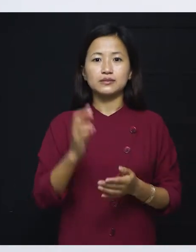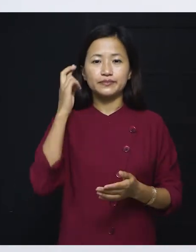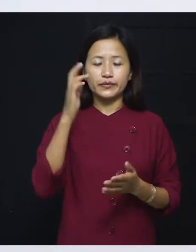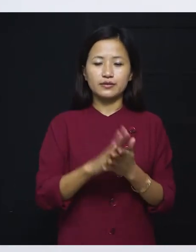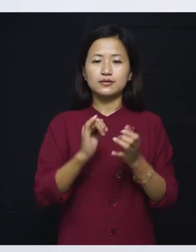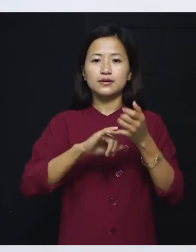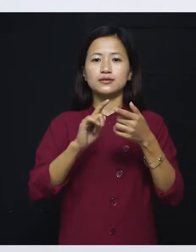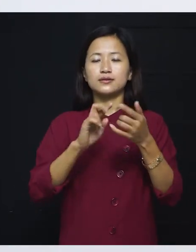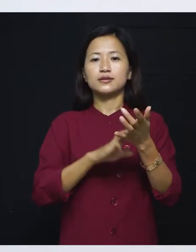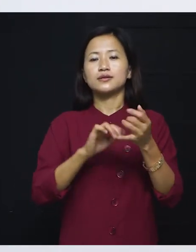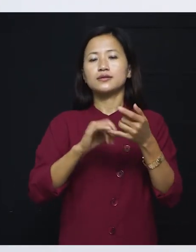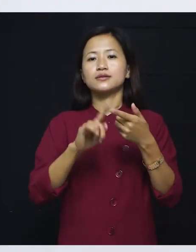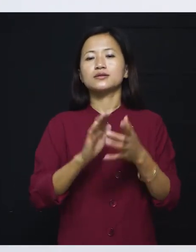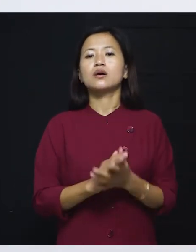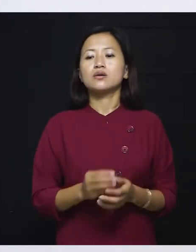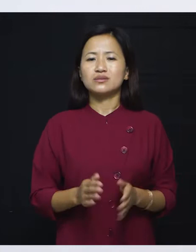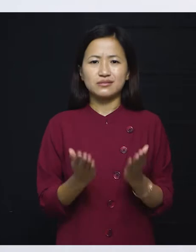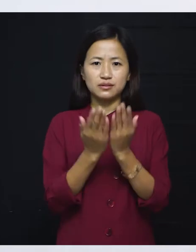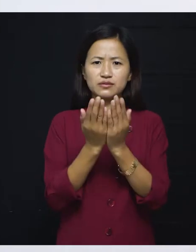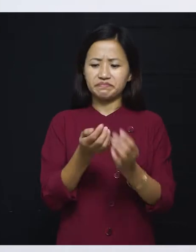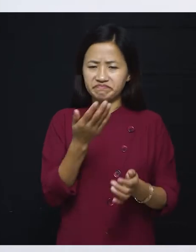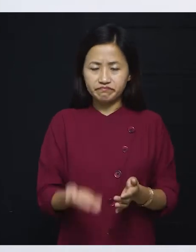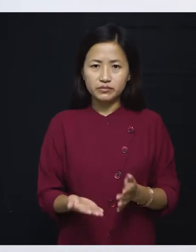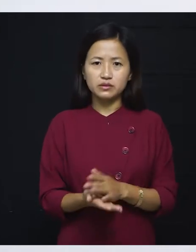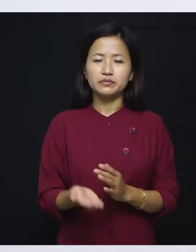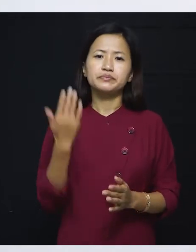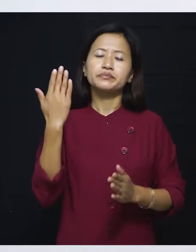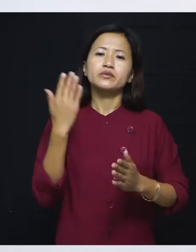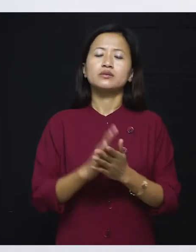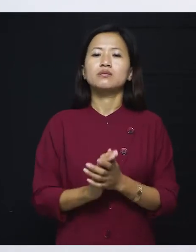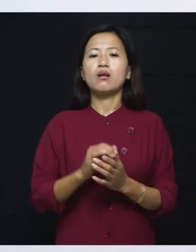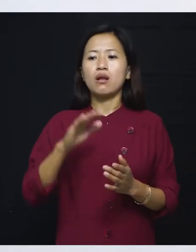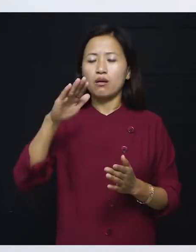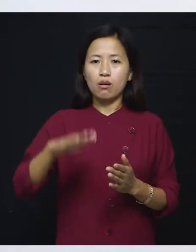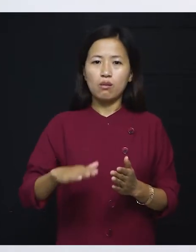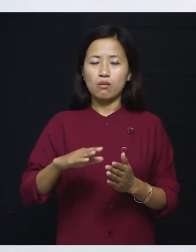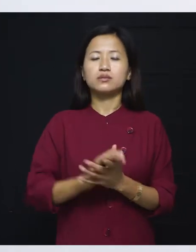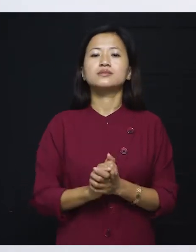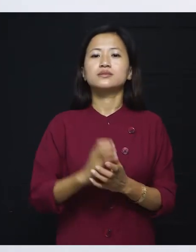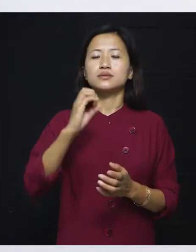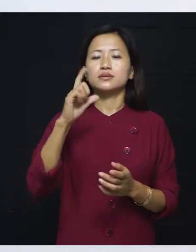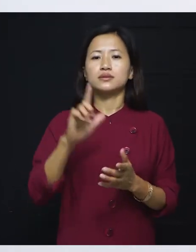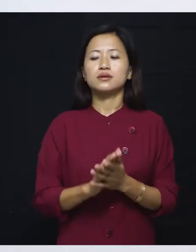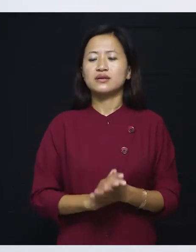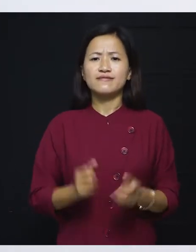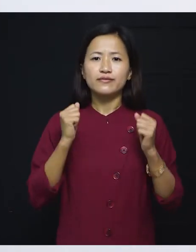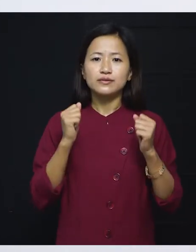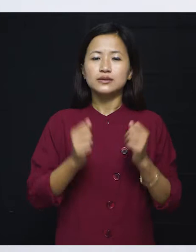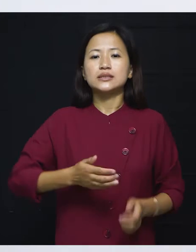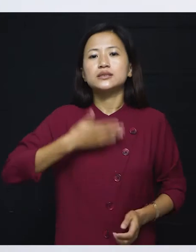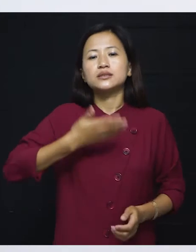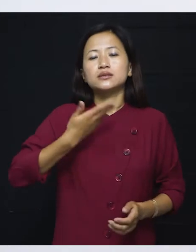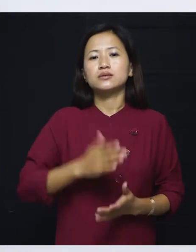have been learning from your lower classes, and unless you have that knowledge, it is very difficult to teach you what is a